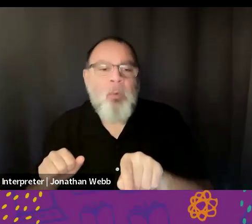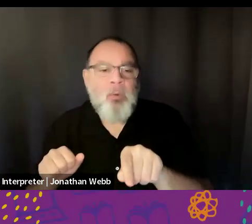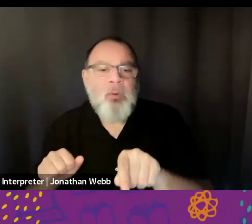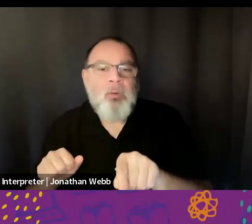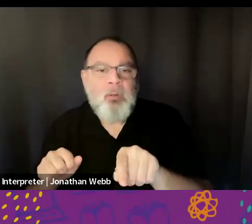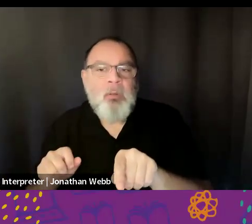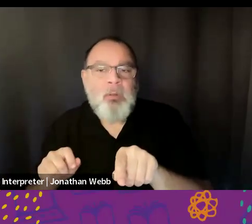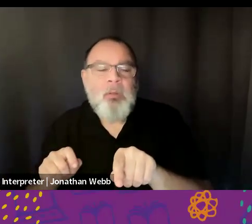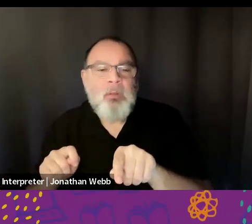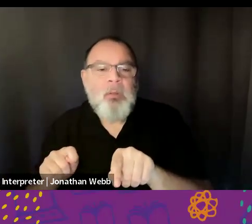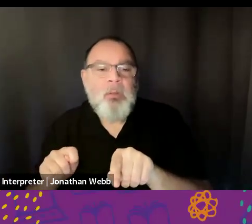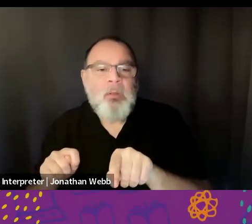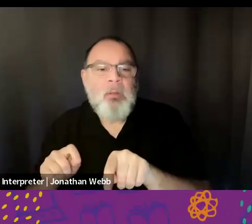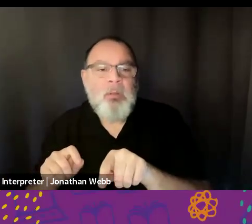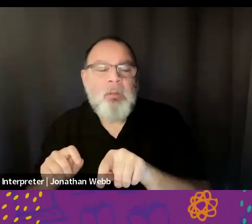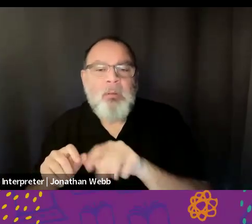there's Gerald.